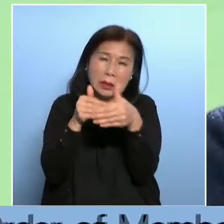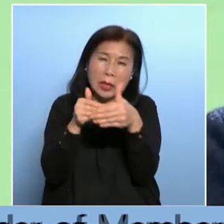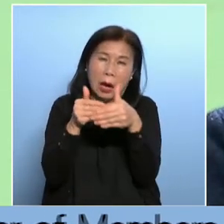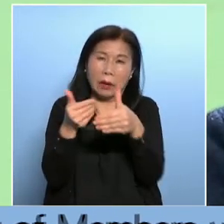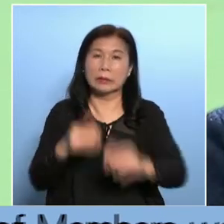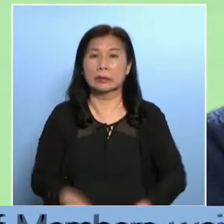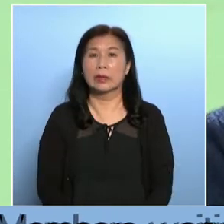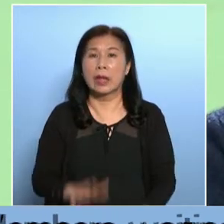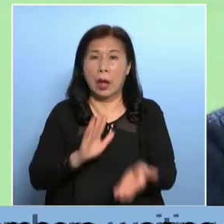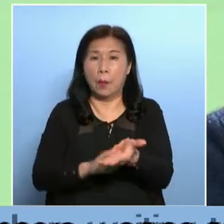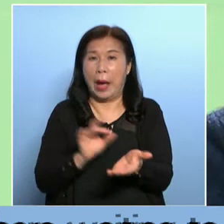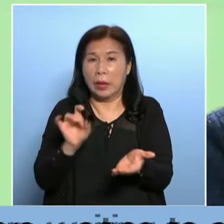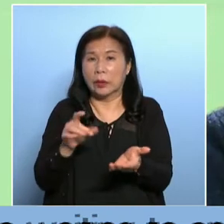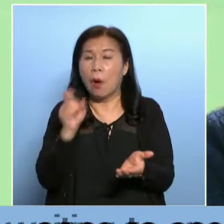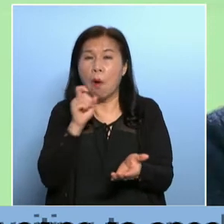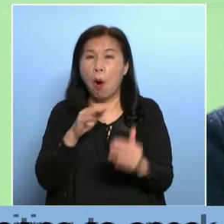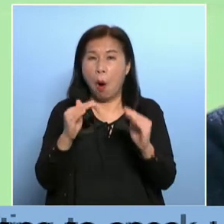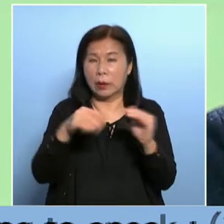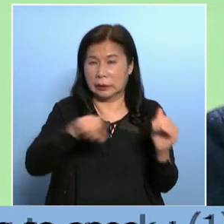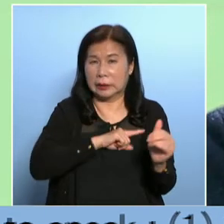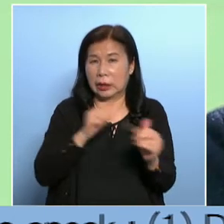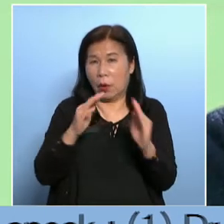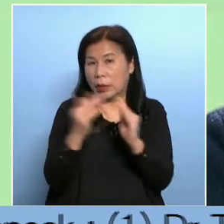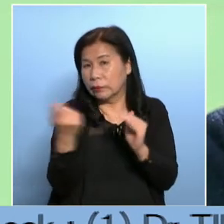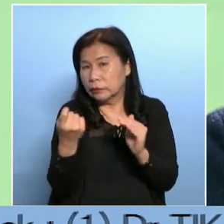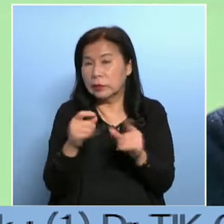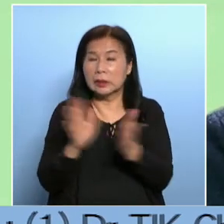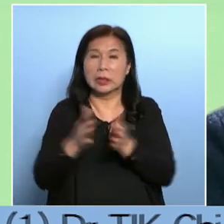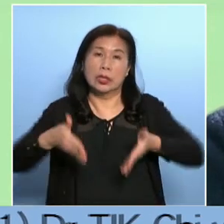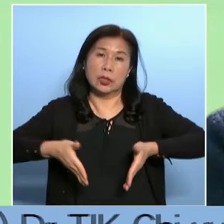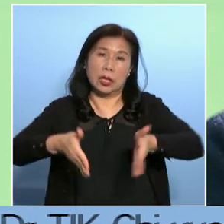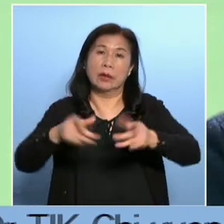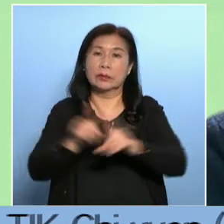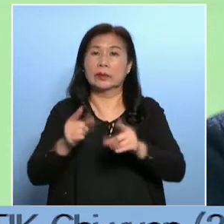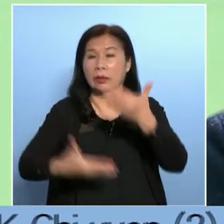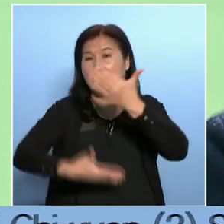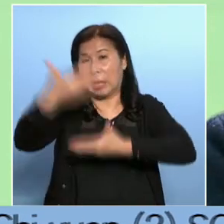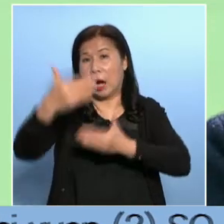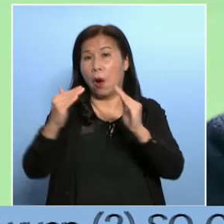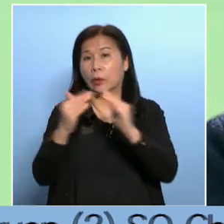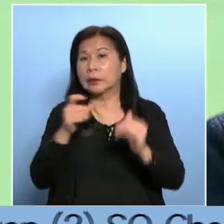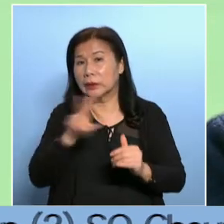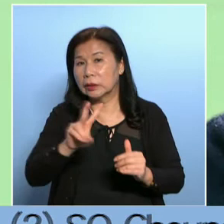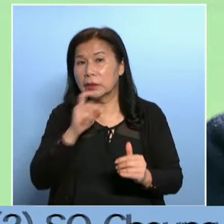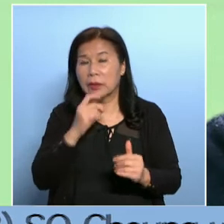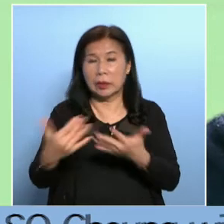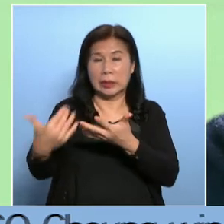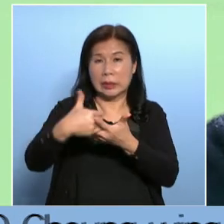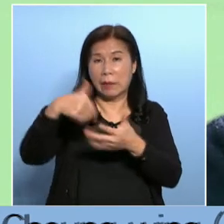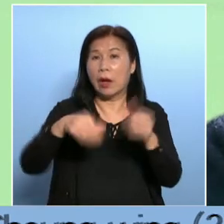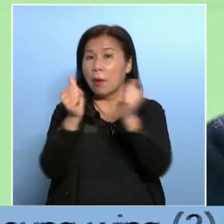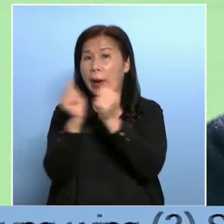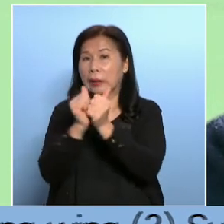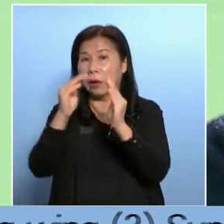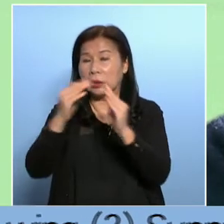This fifth wave is in our doorstep, is on our streets and in our building,